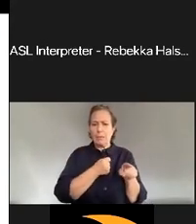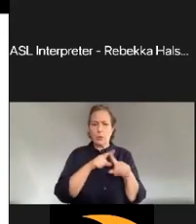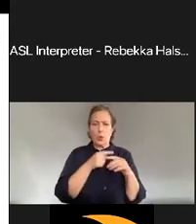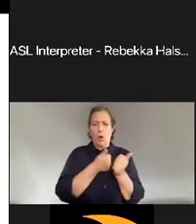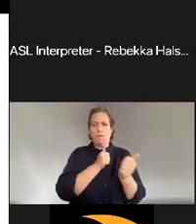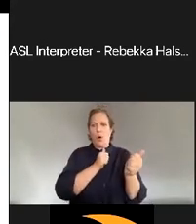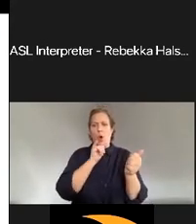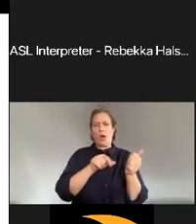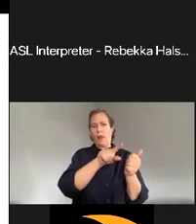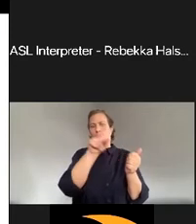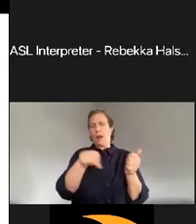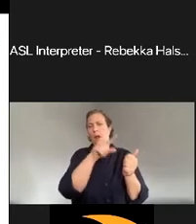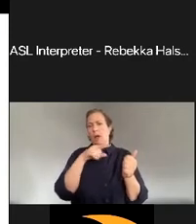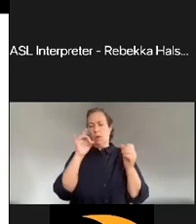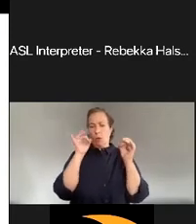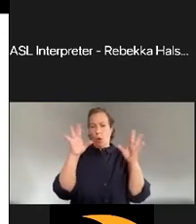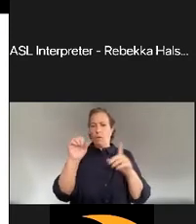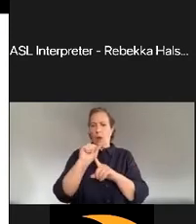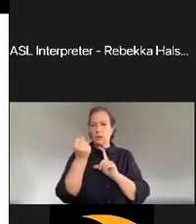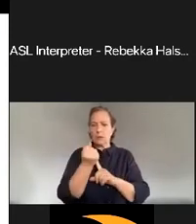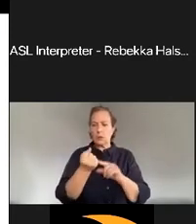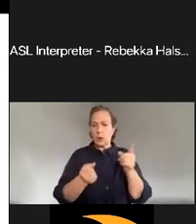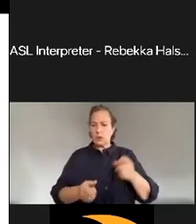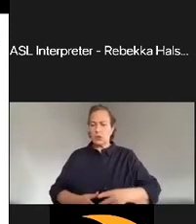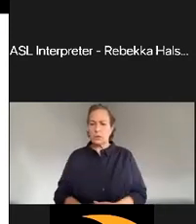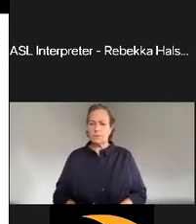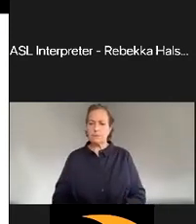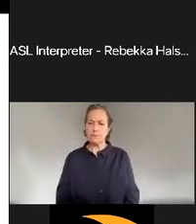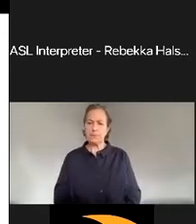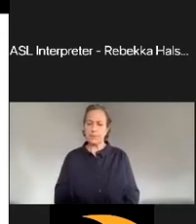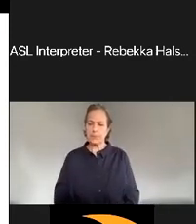disastrous immigration scenario?